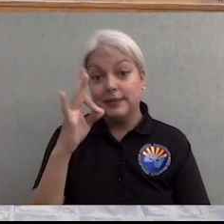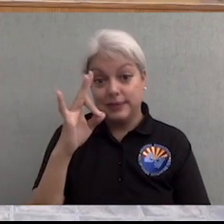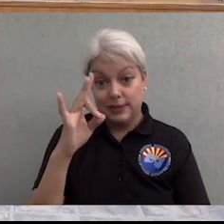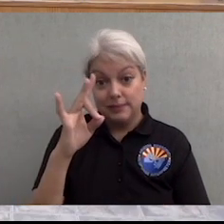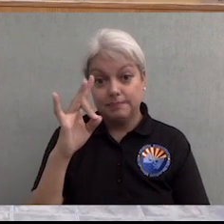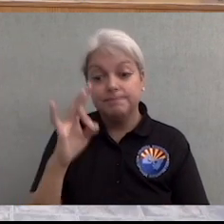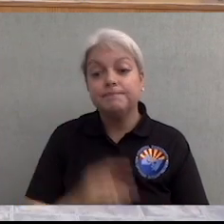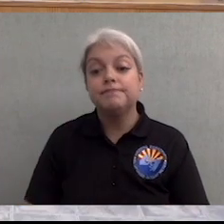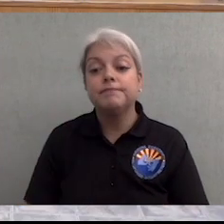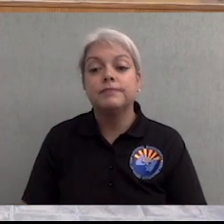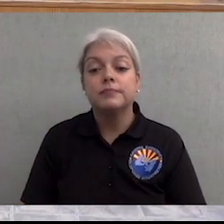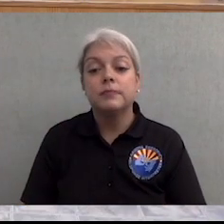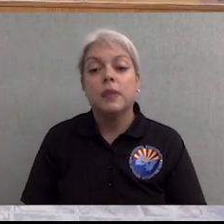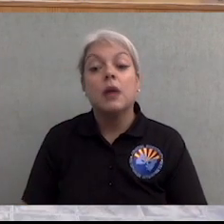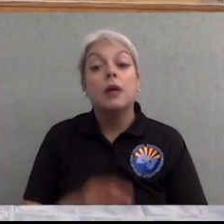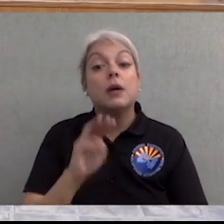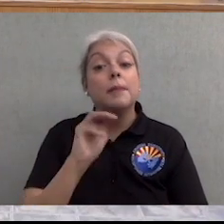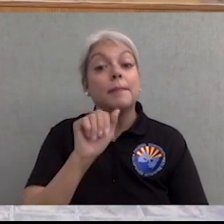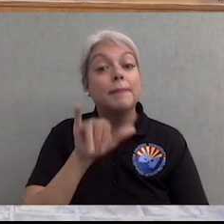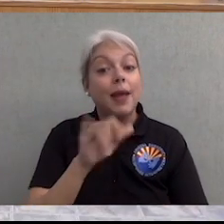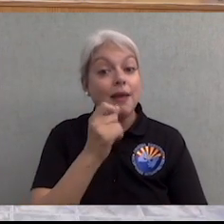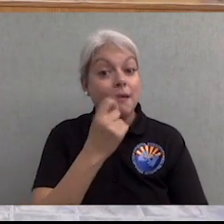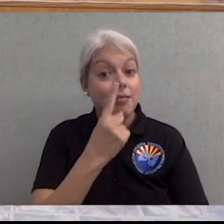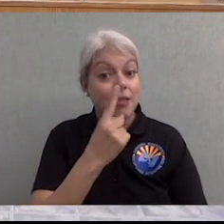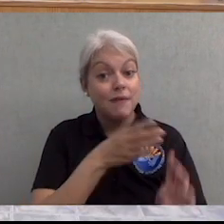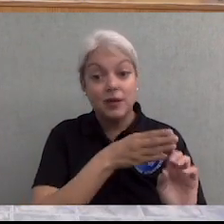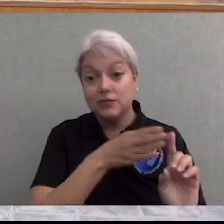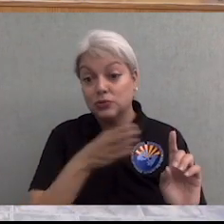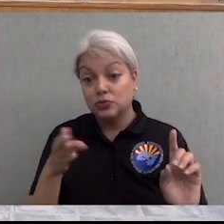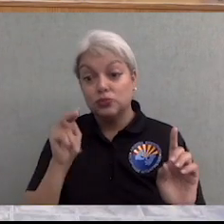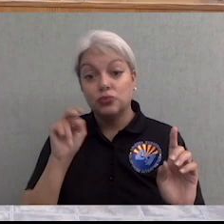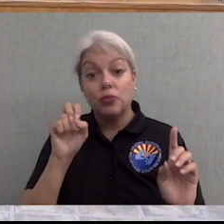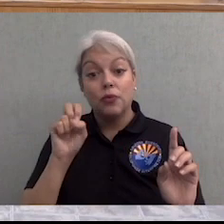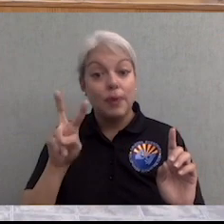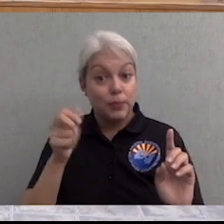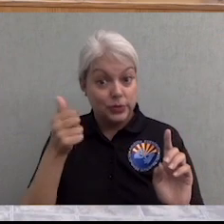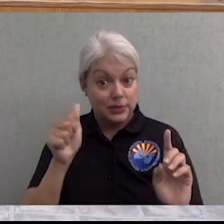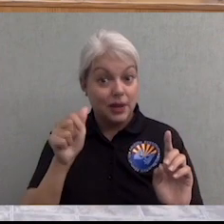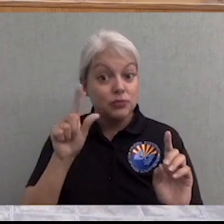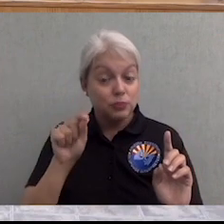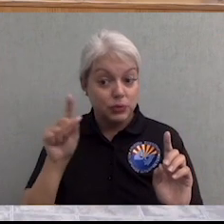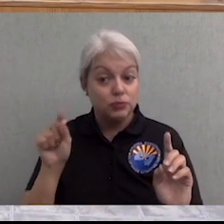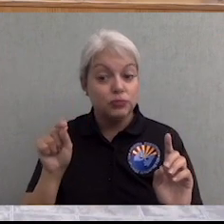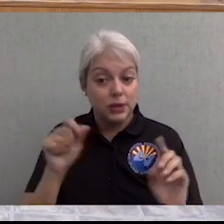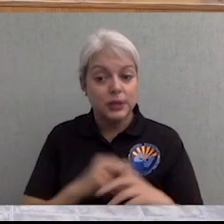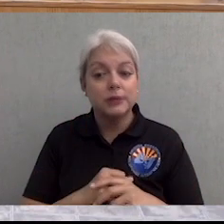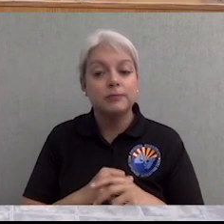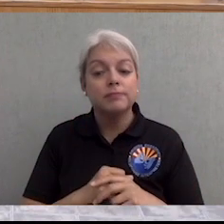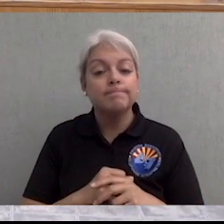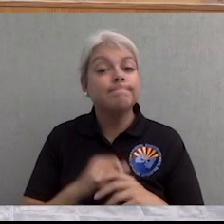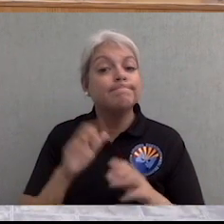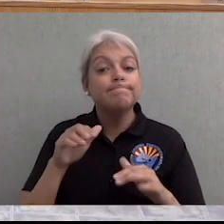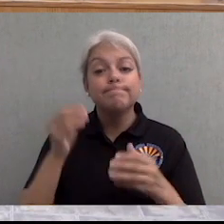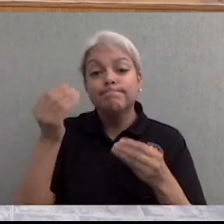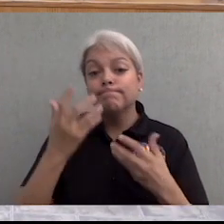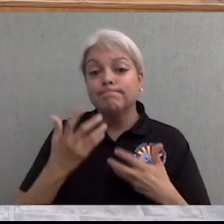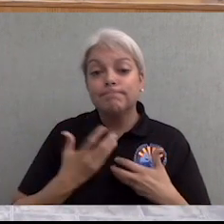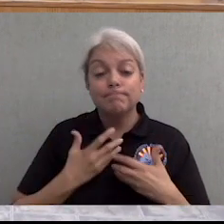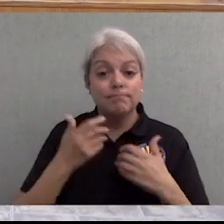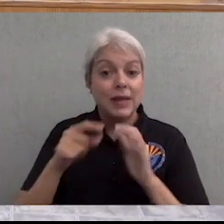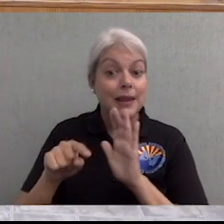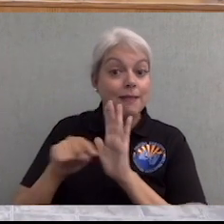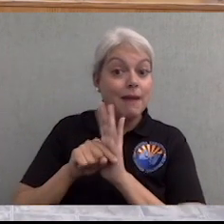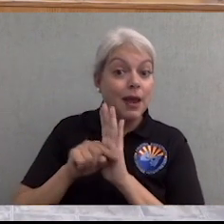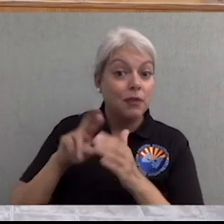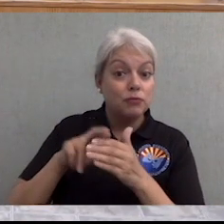11th, 2020 to November 10th, 2020, we don't have anything for our negative results. We don't have that tally yet.